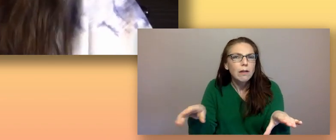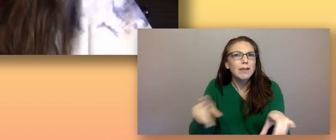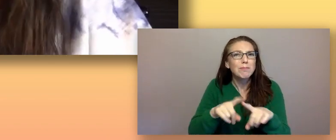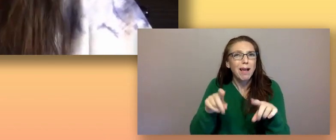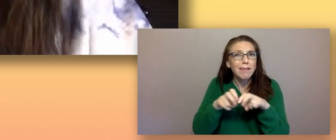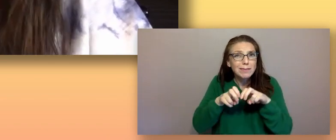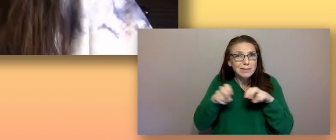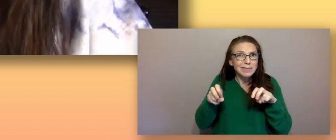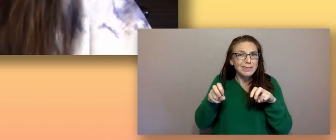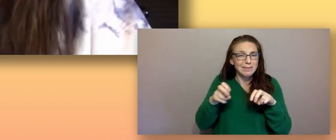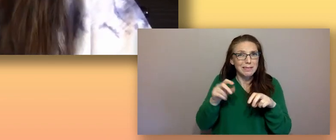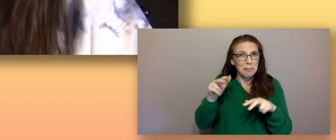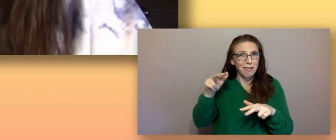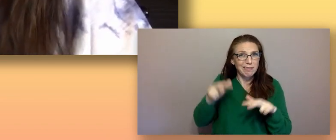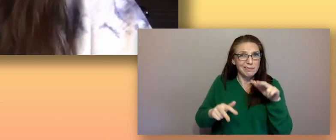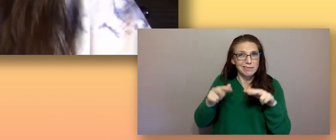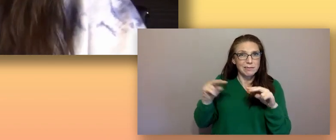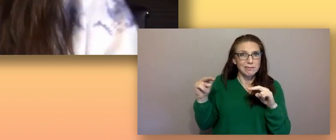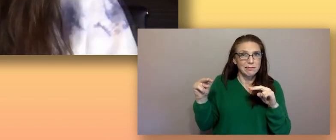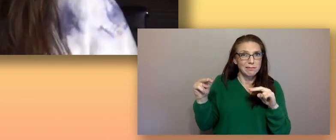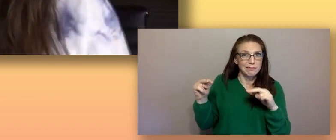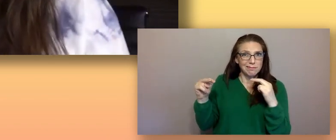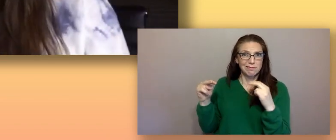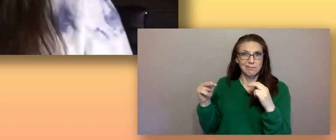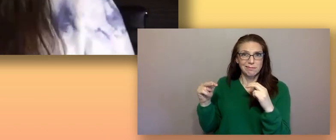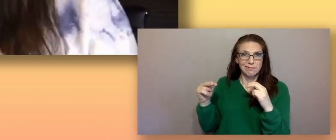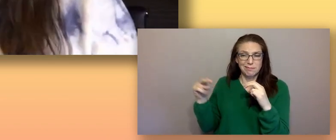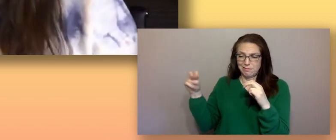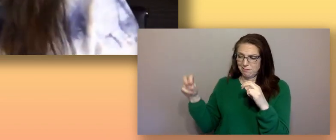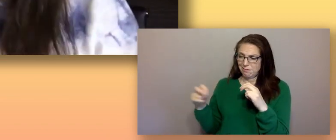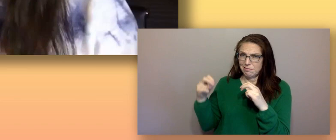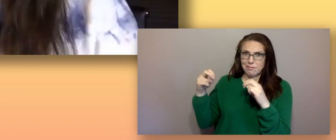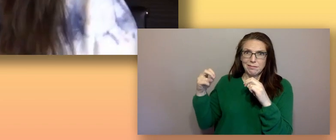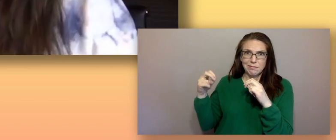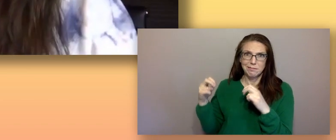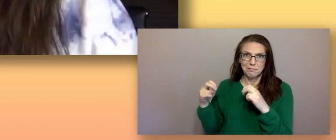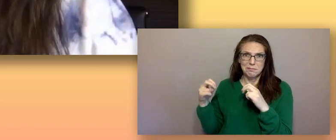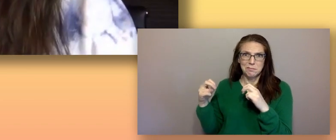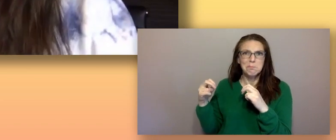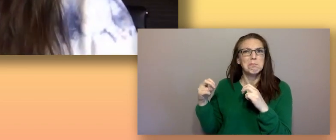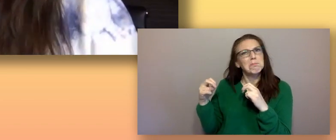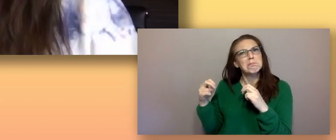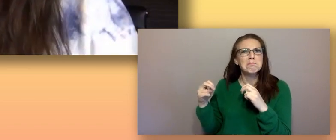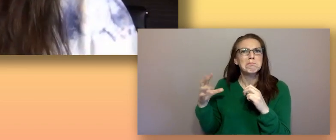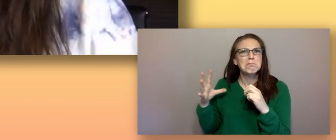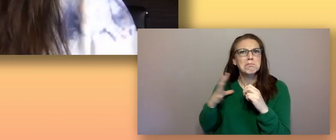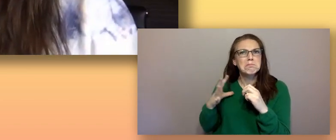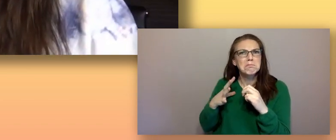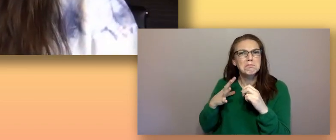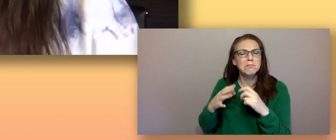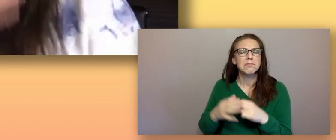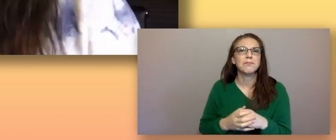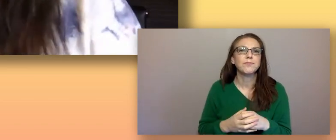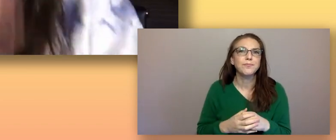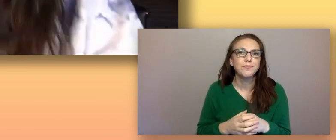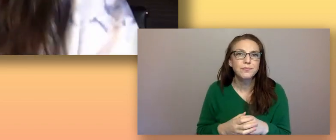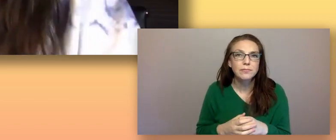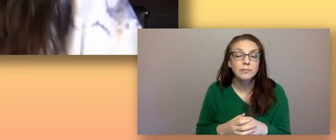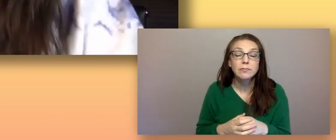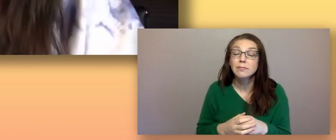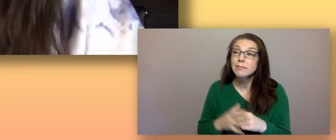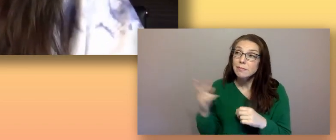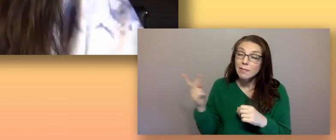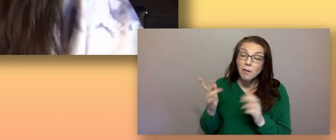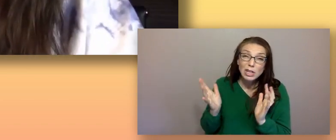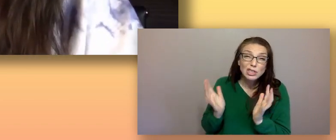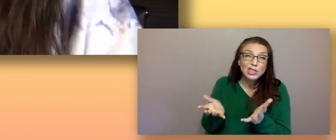trying to talk to. So I ended up kind of sitting sideways on the couch, which he kind of did too, so I think it was fine. And we talked for like